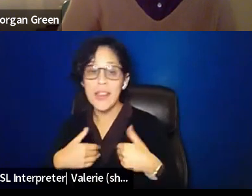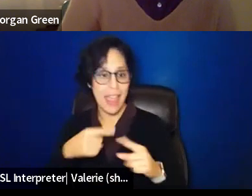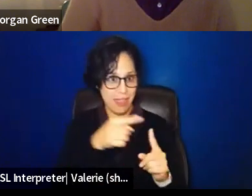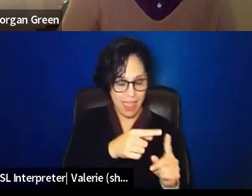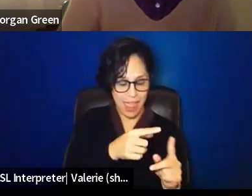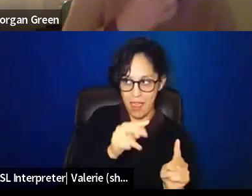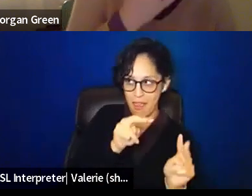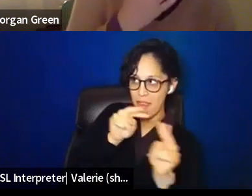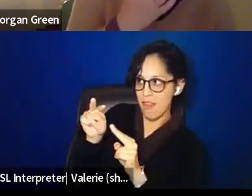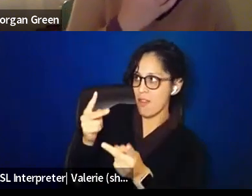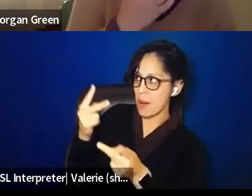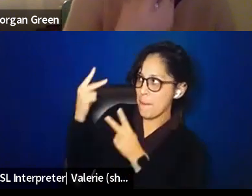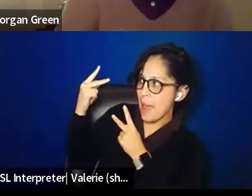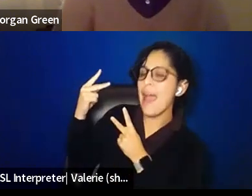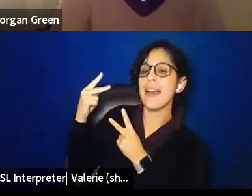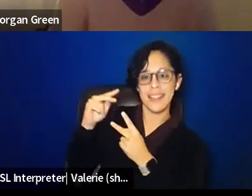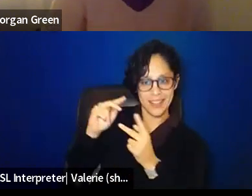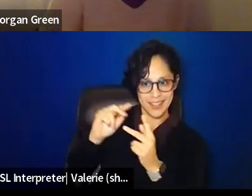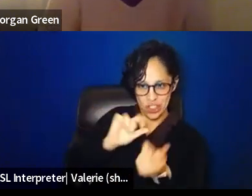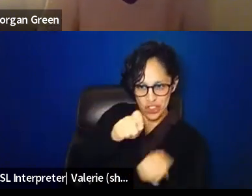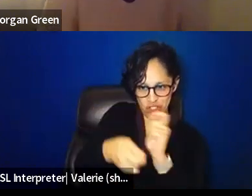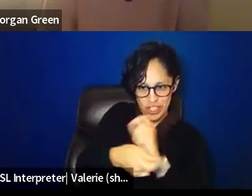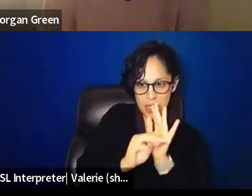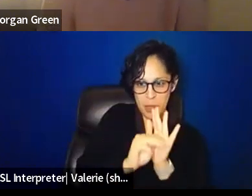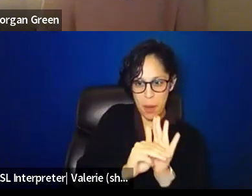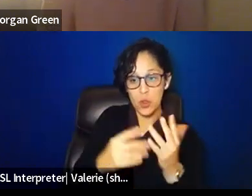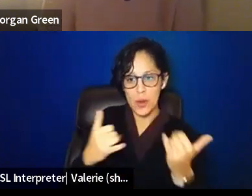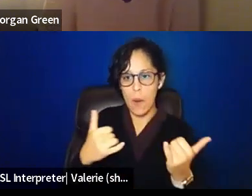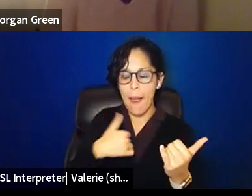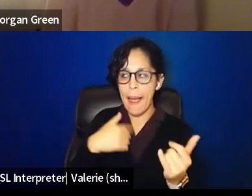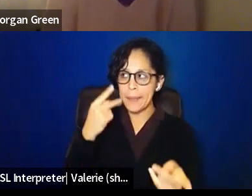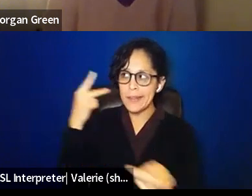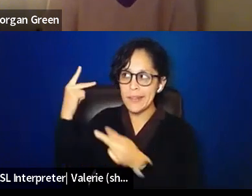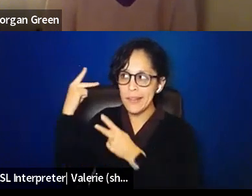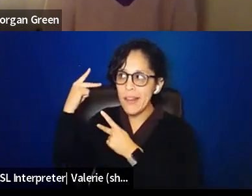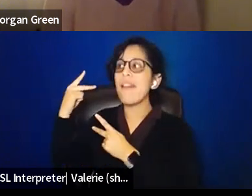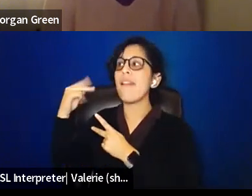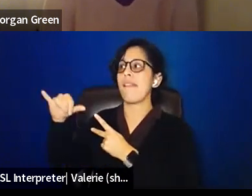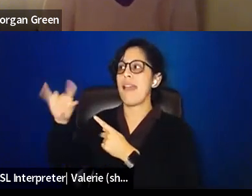for me, it's like looking back towards like these newer organizations and sort of being inspired by